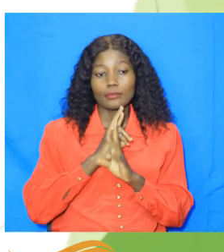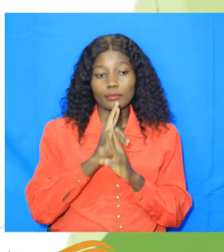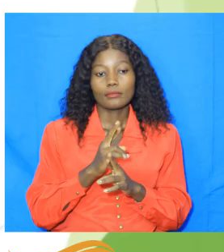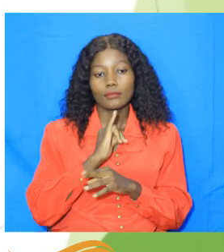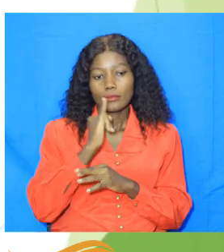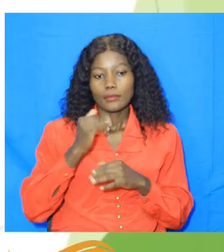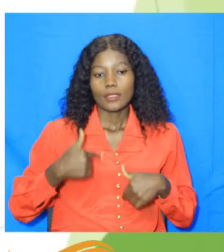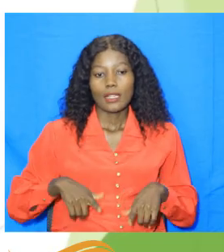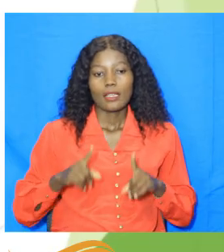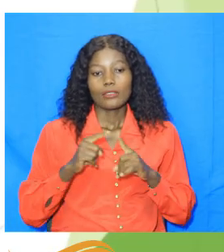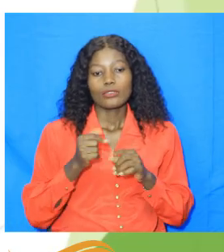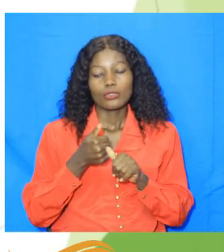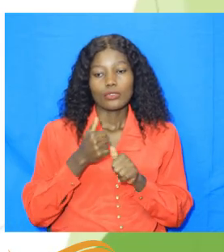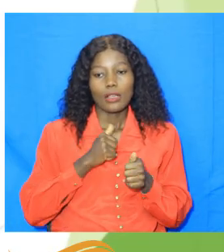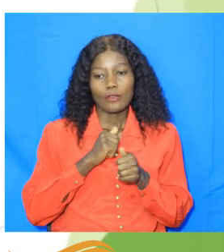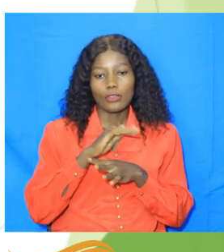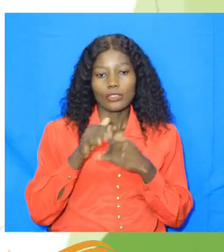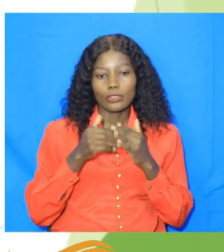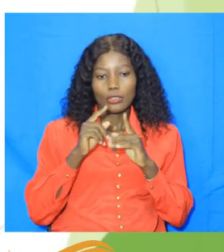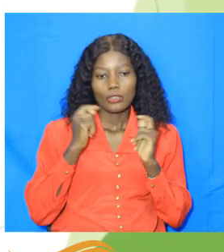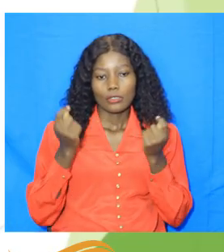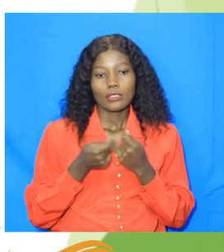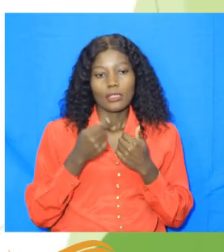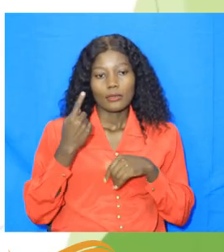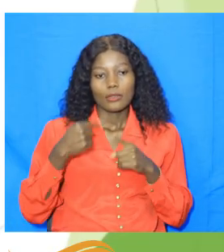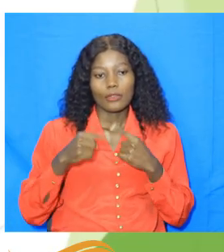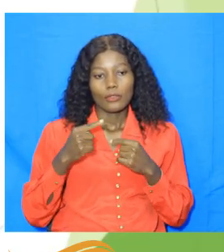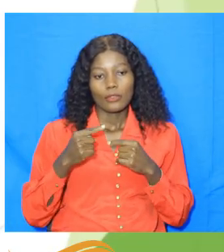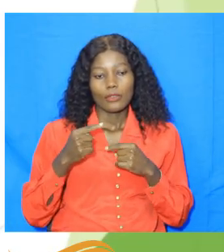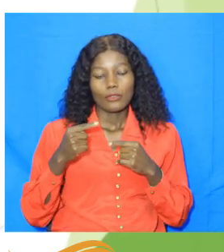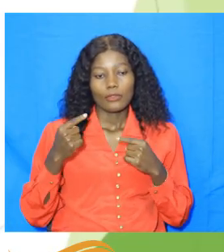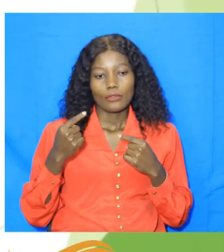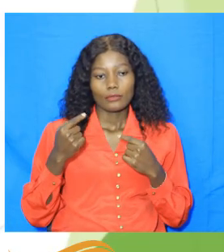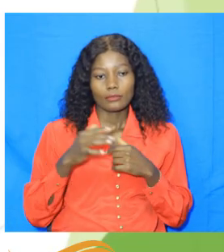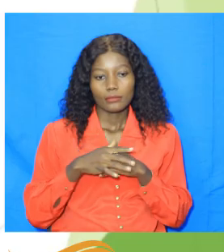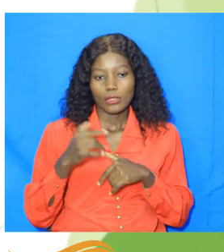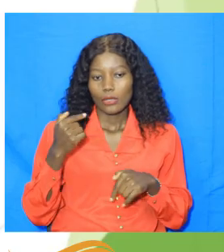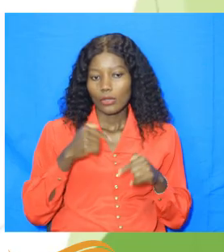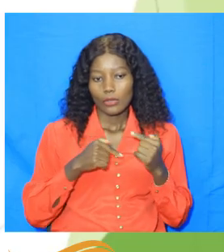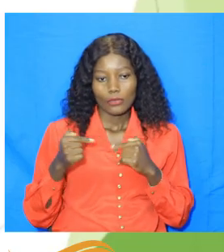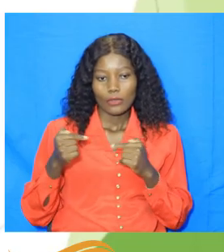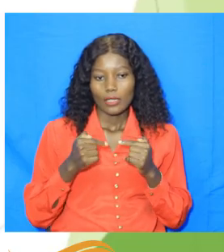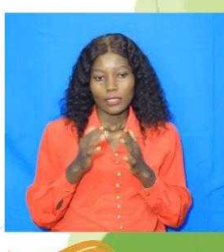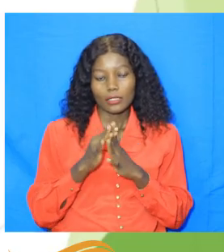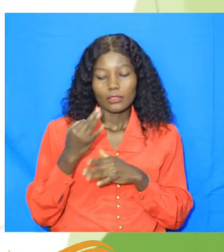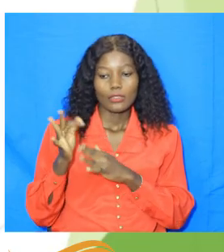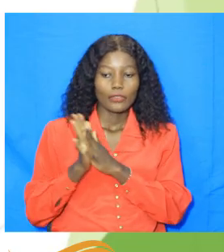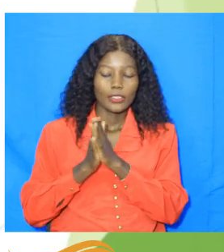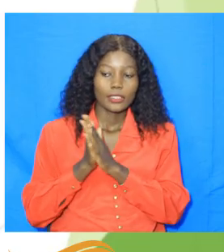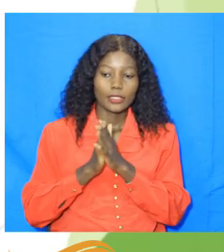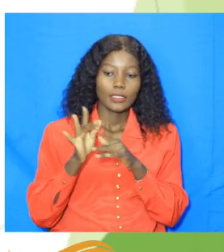allowed to avoid every kind of conflict of interest. So also in karate,